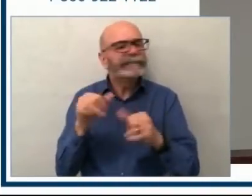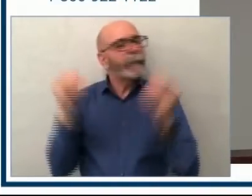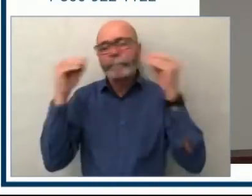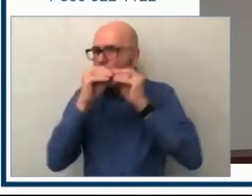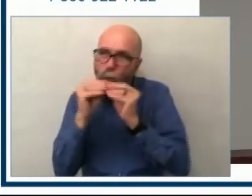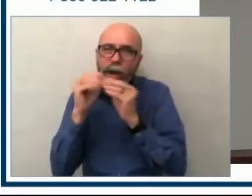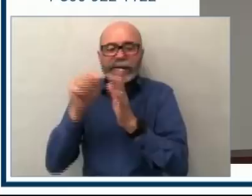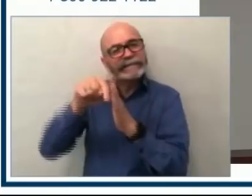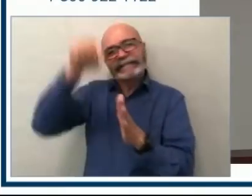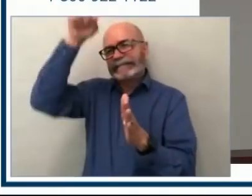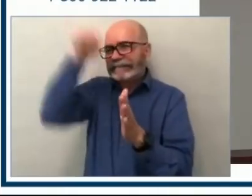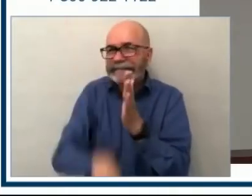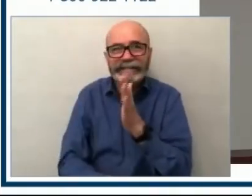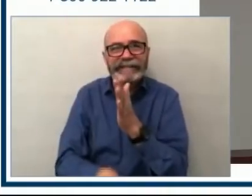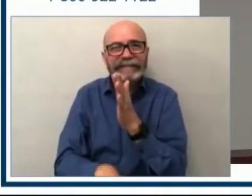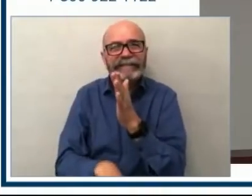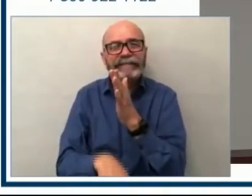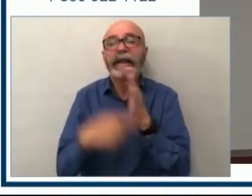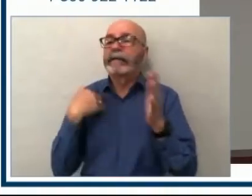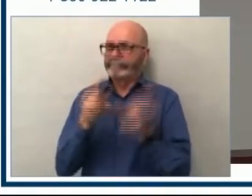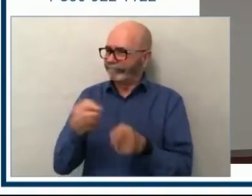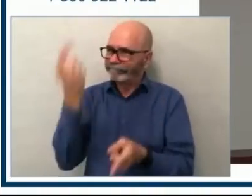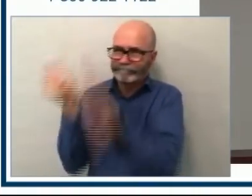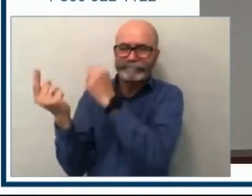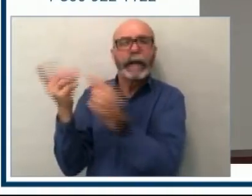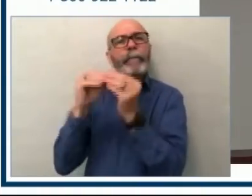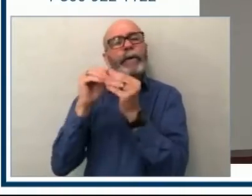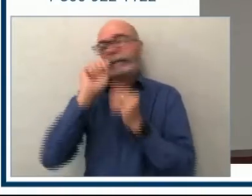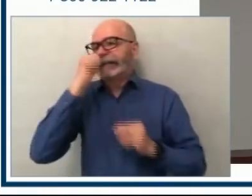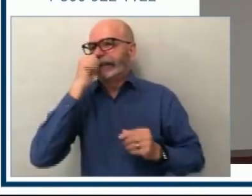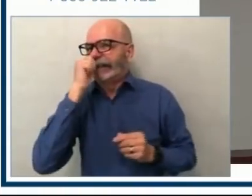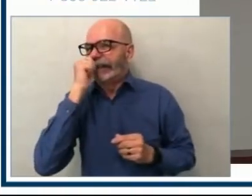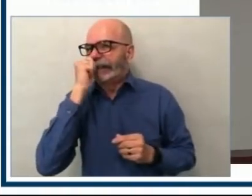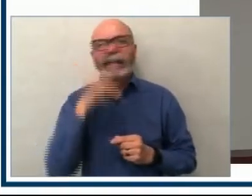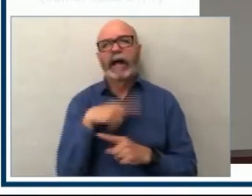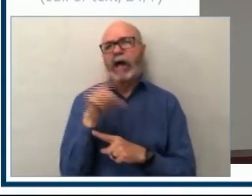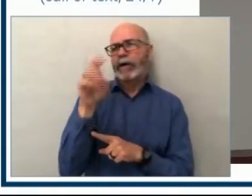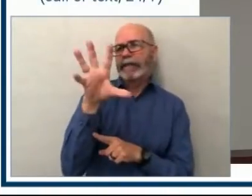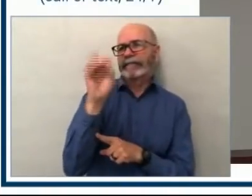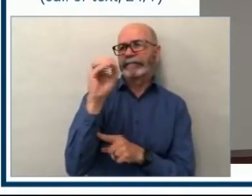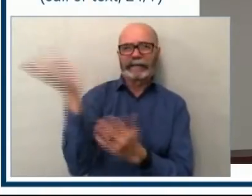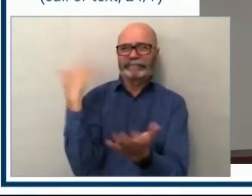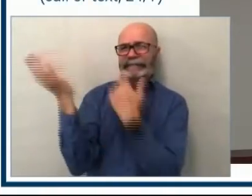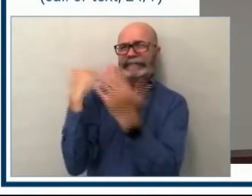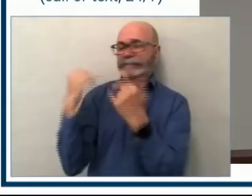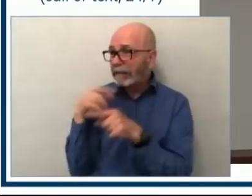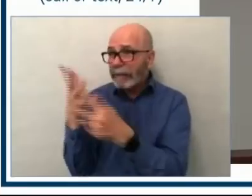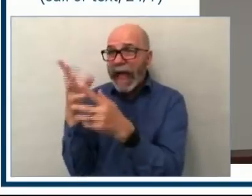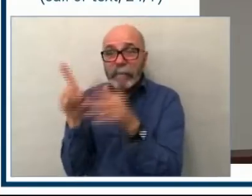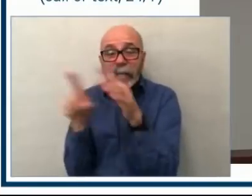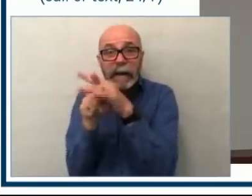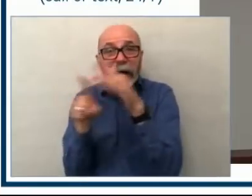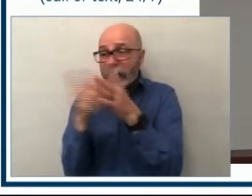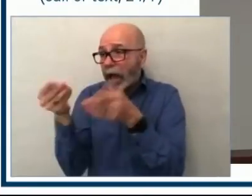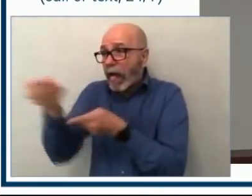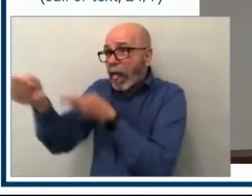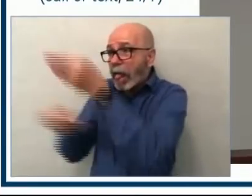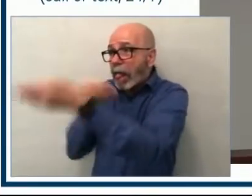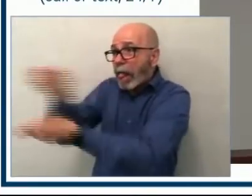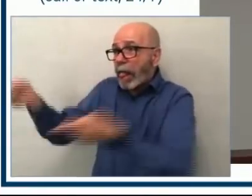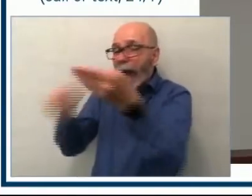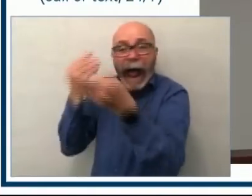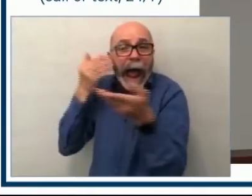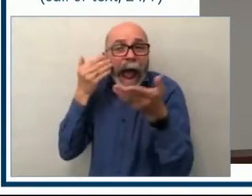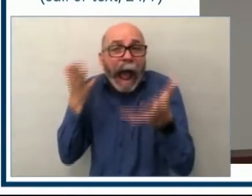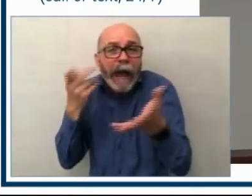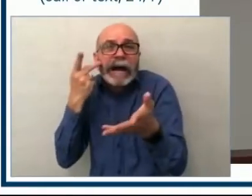150 people who could have either exposed 1 or both of the cases themselves, plus we retested the 32